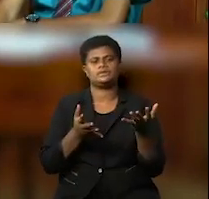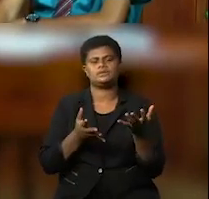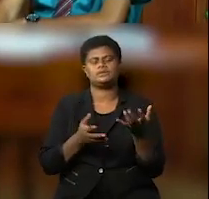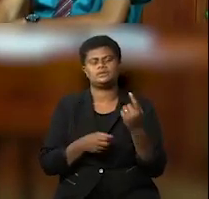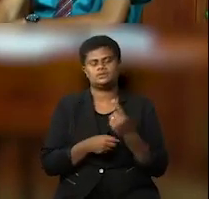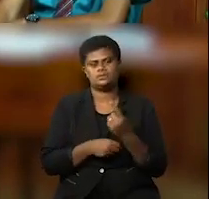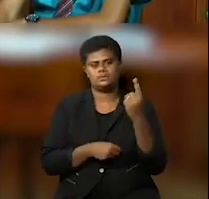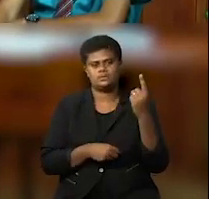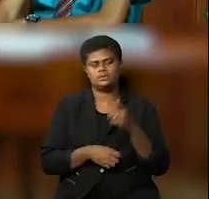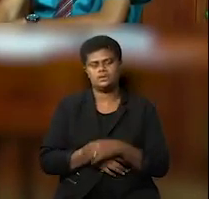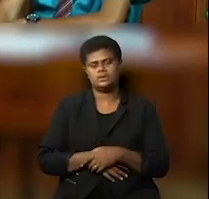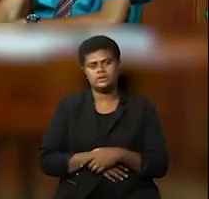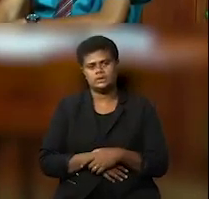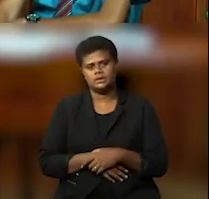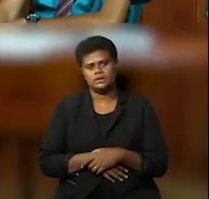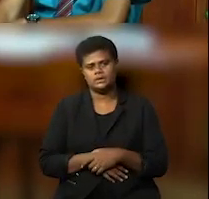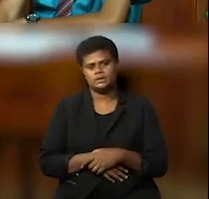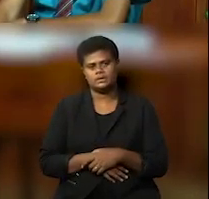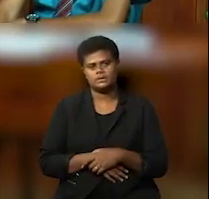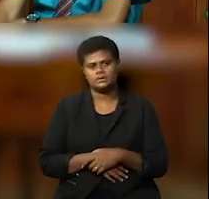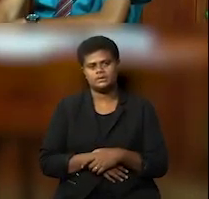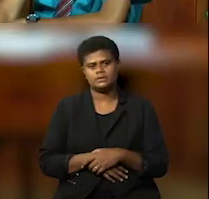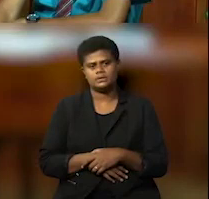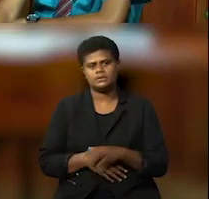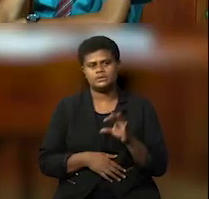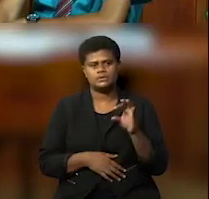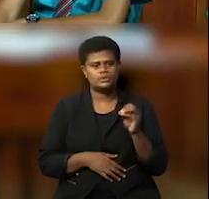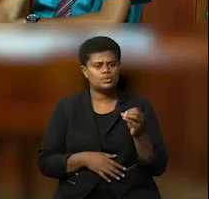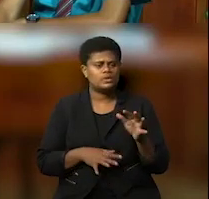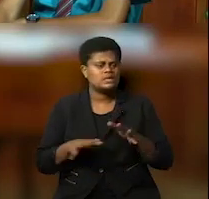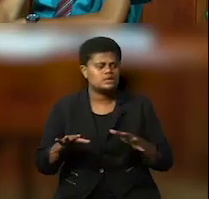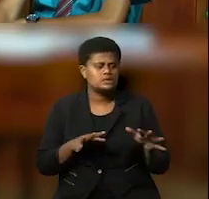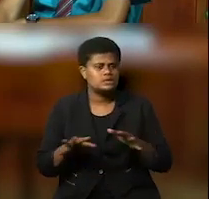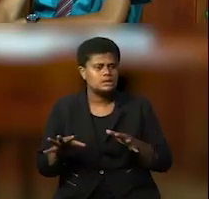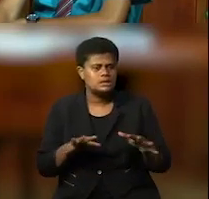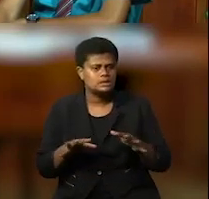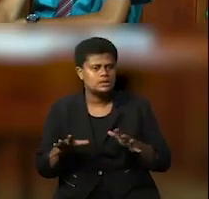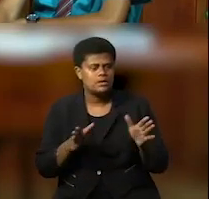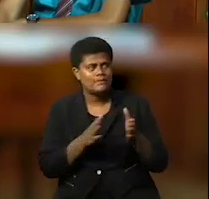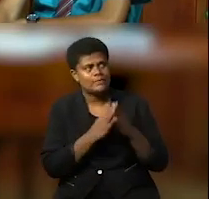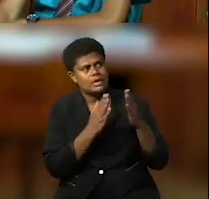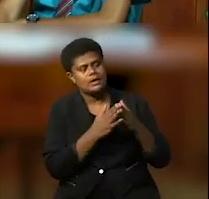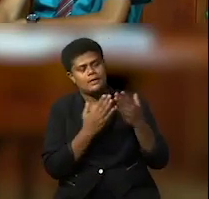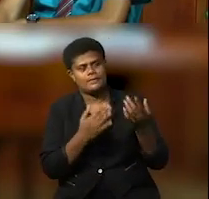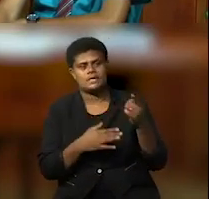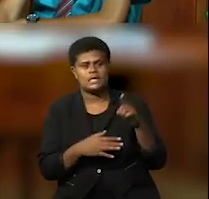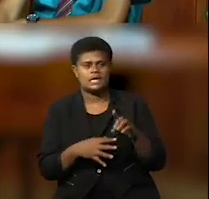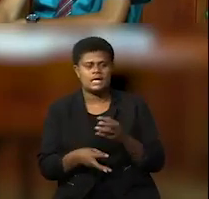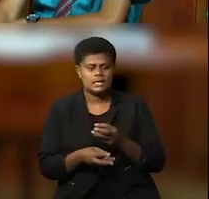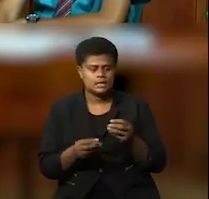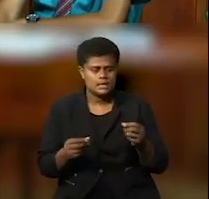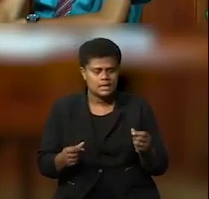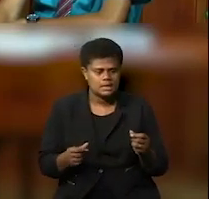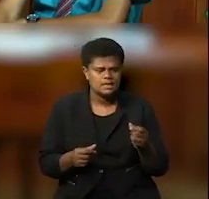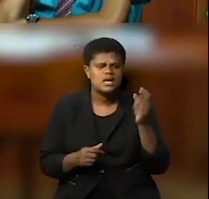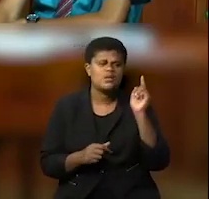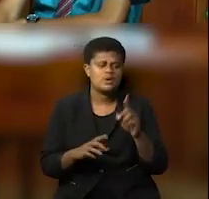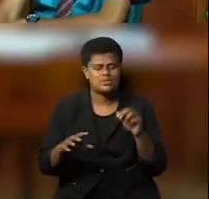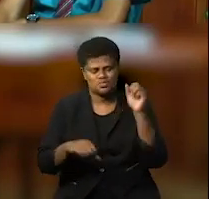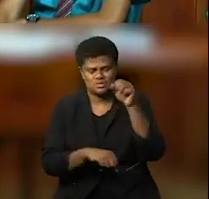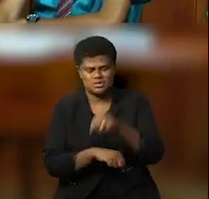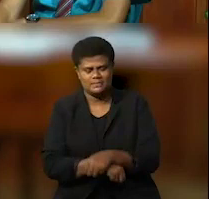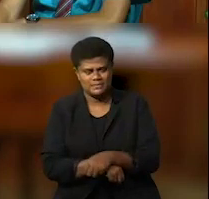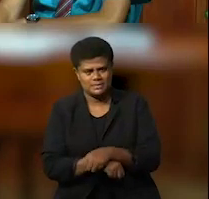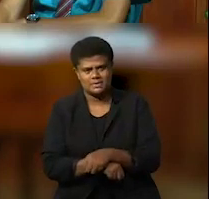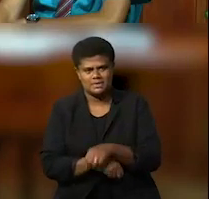believe, and we've talked about how, you know, the shaking of the heaven and the earth, ultimately it means the defeat of the enemy and everything. And the good